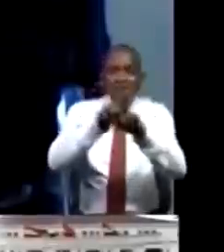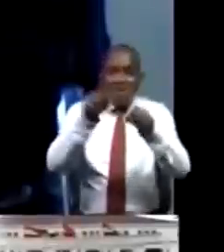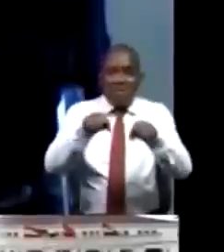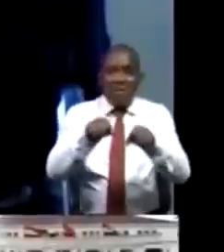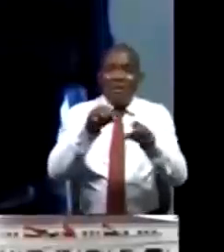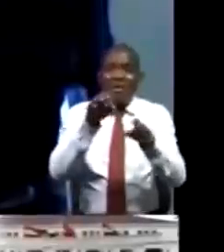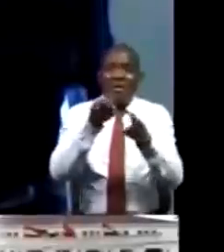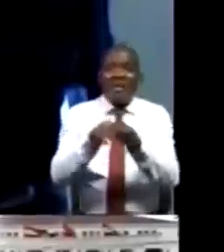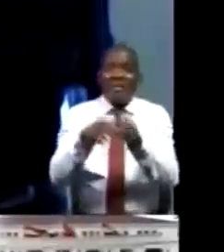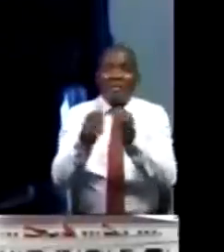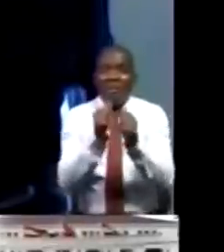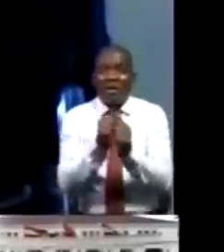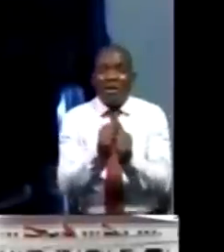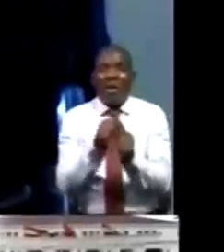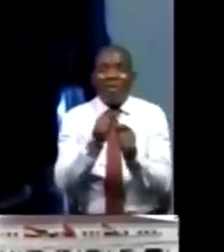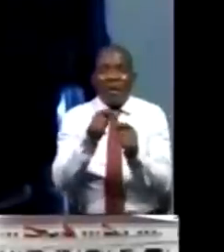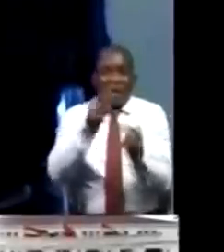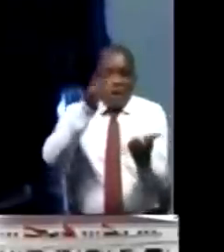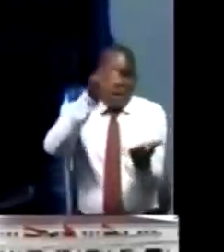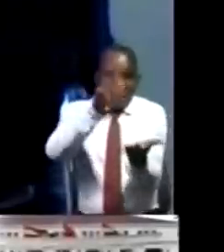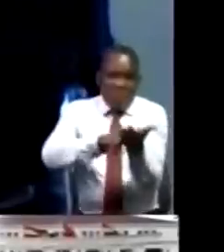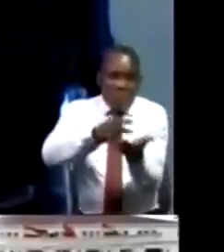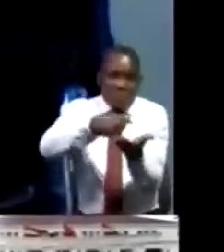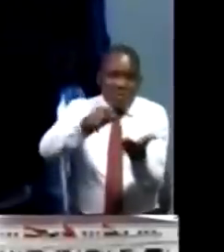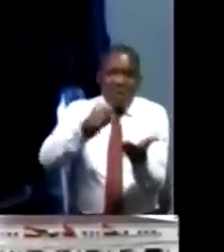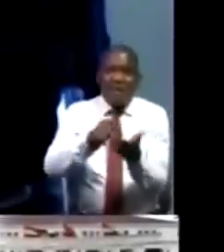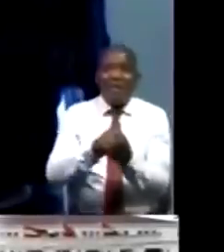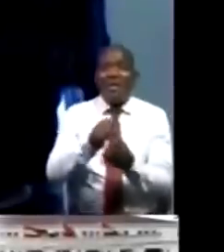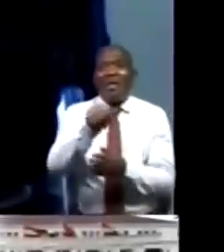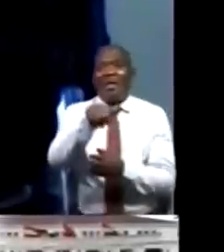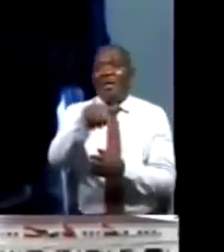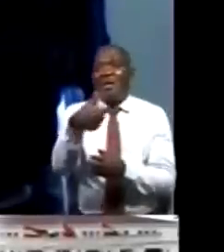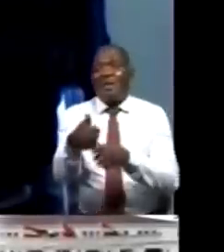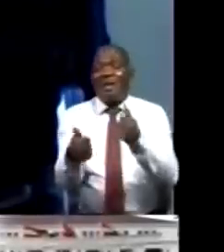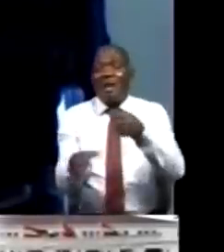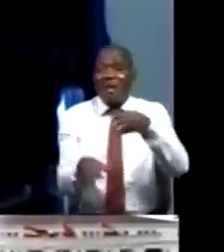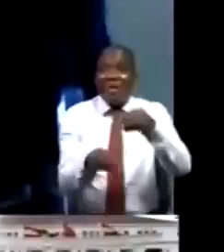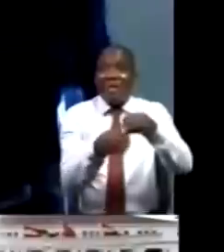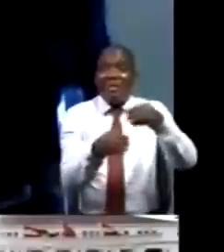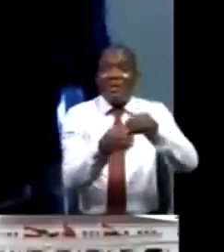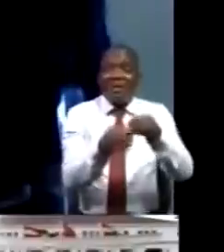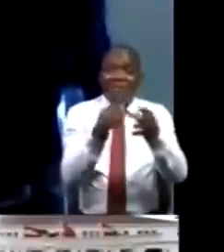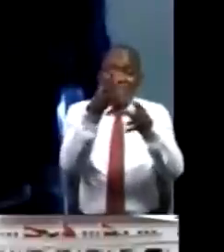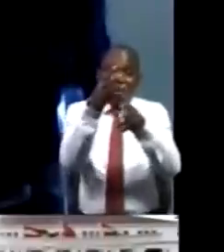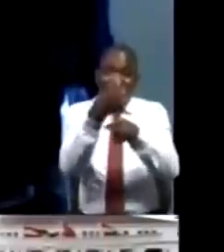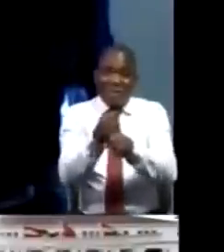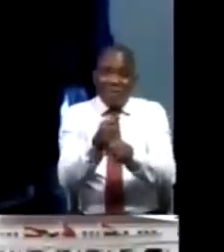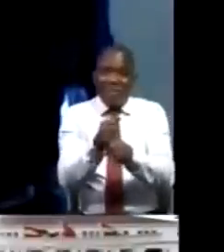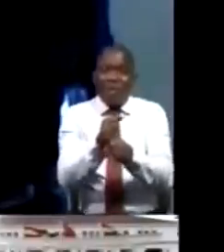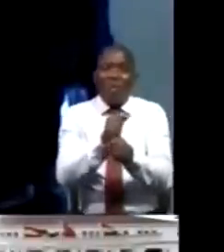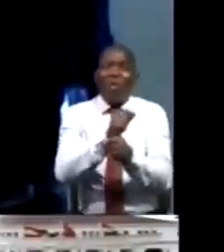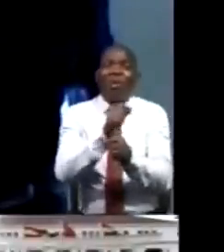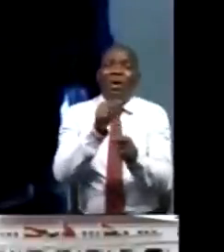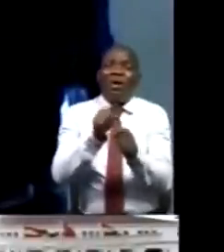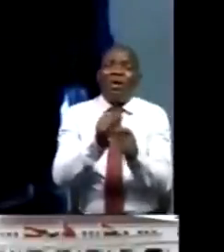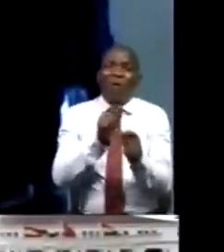room by confirming that the additions of the summary are indeed true